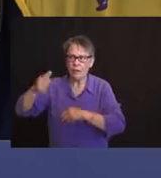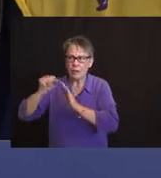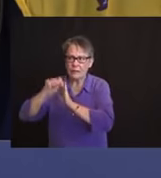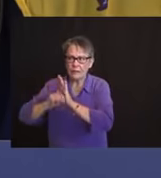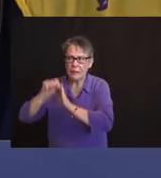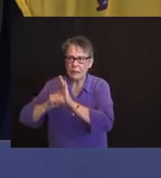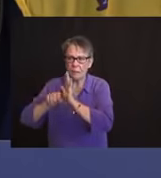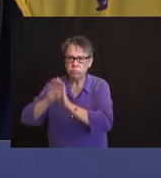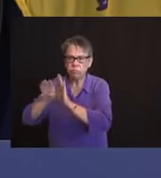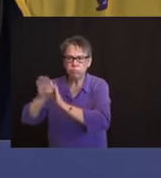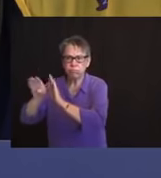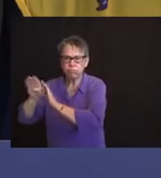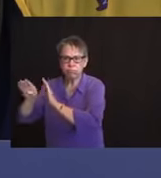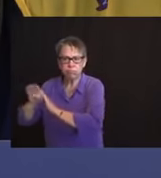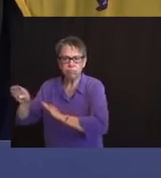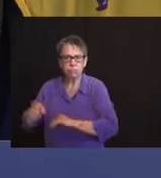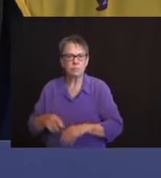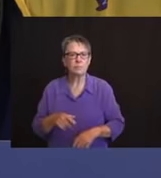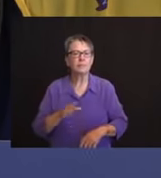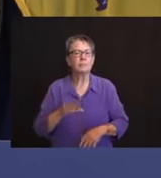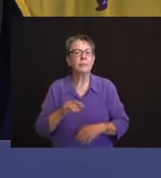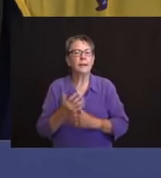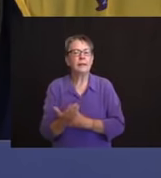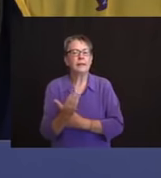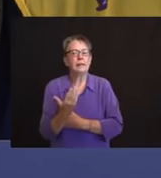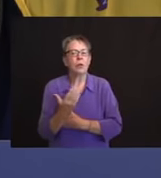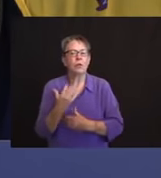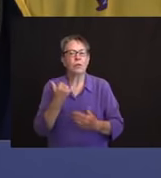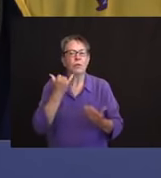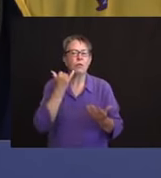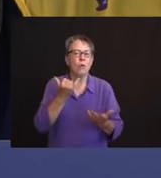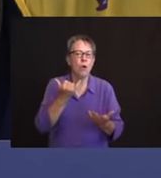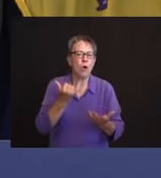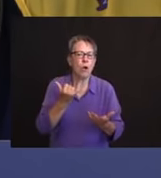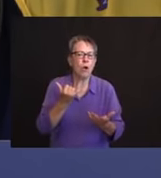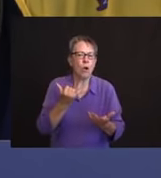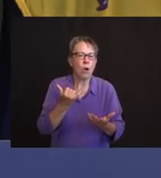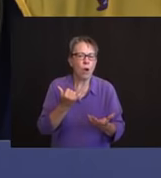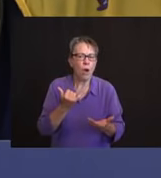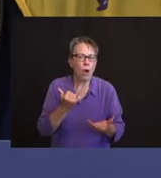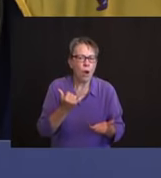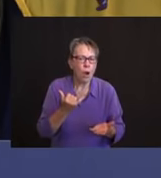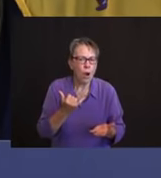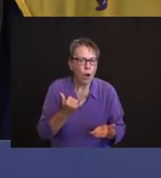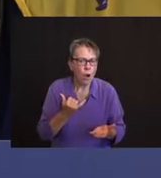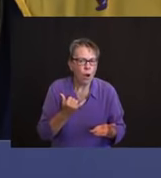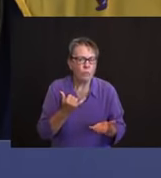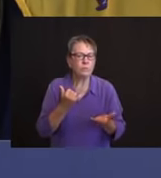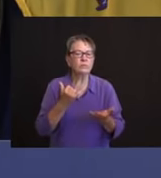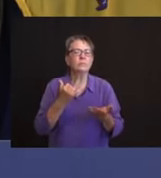were on earlier today, there was an uncomfortable amount of data, not in New Jersey, but around the country on young